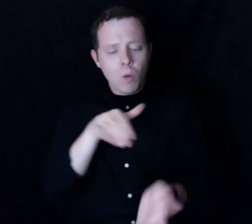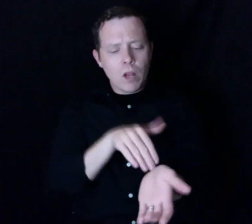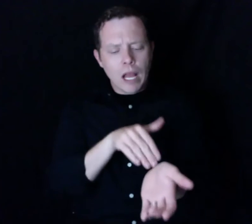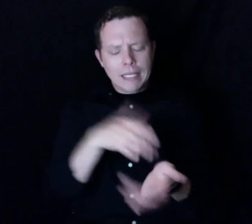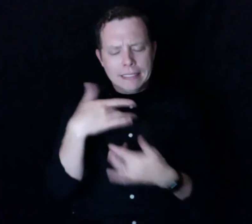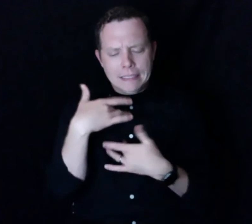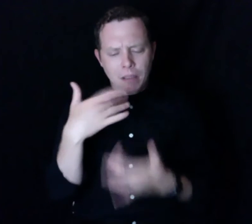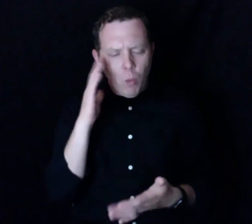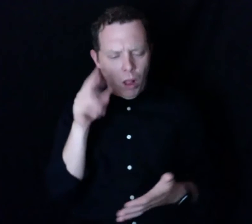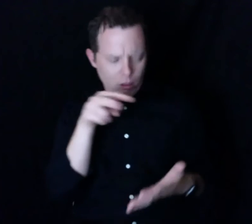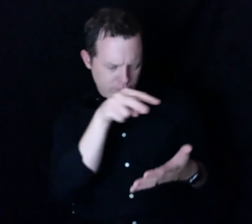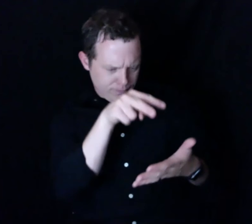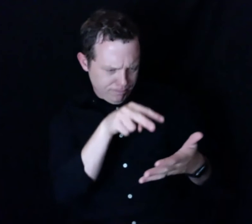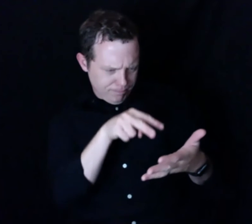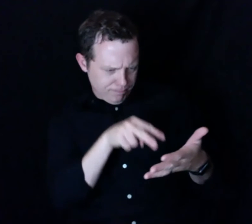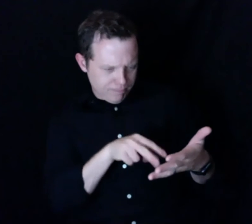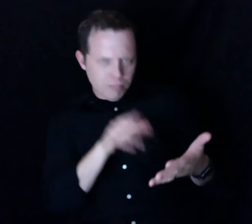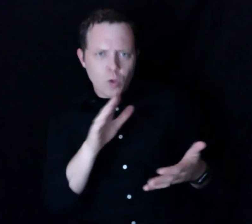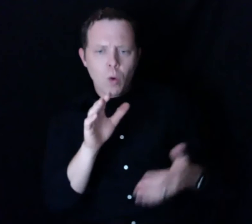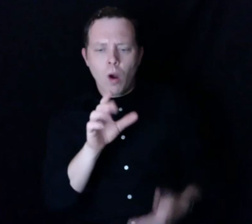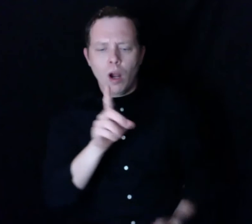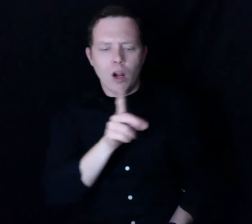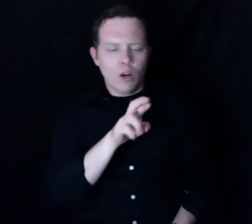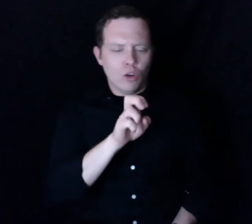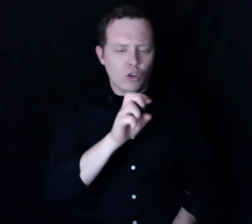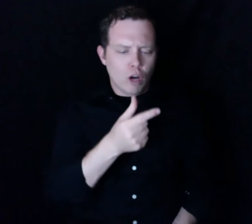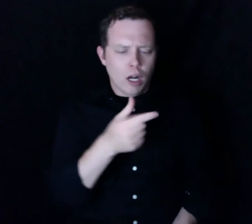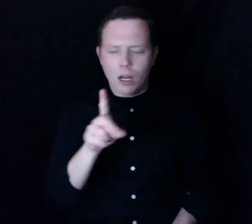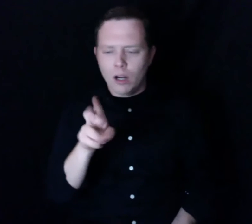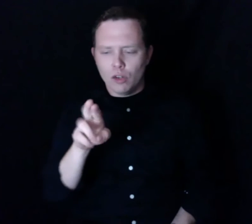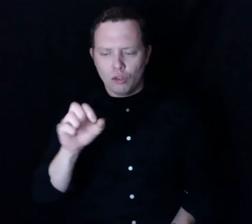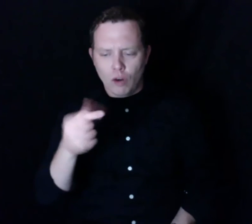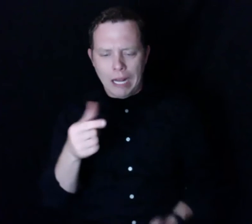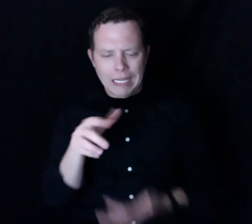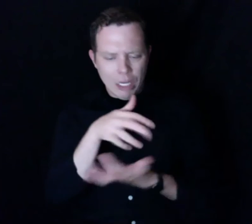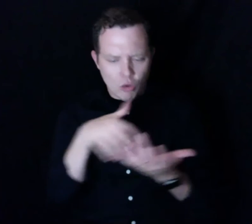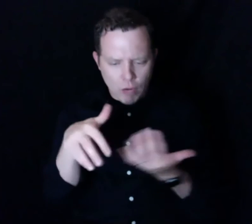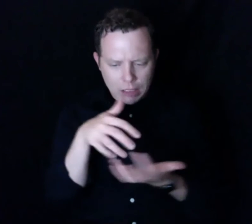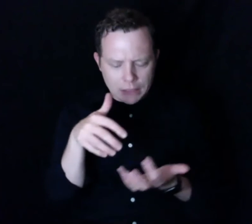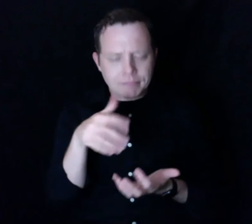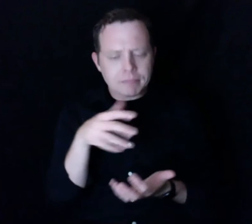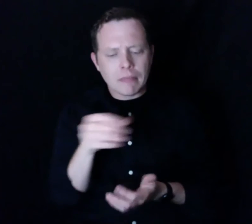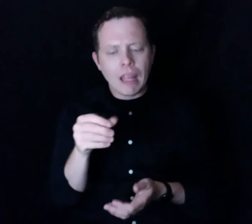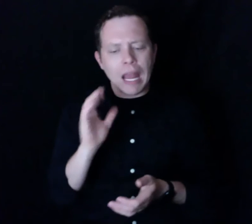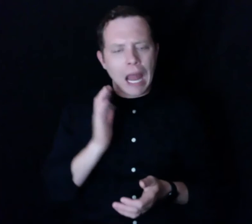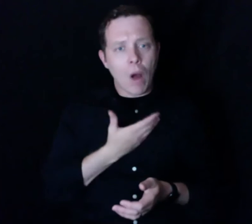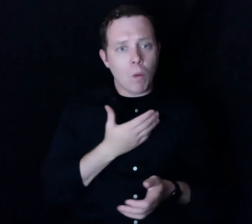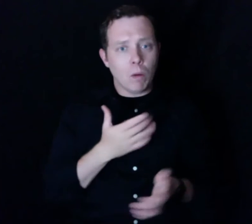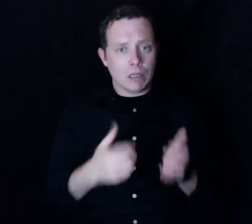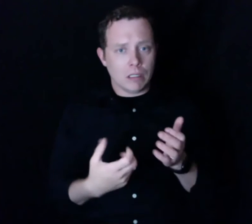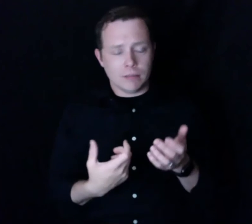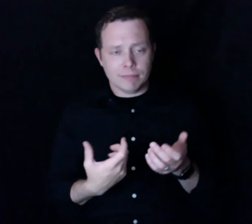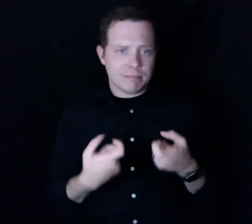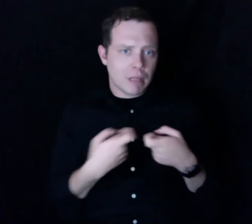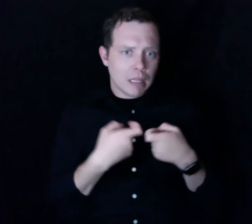generally review your drug-drug interactions and many of the electronic medical records that we use will actually alert us if,